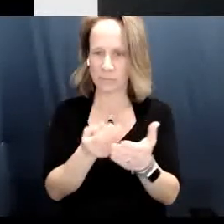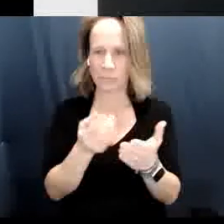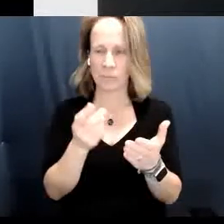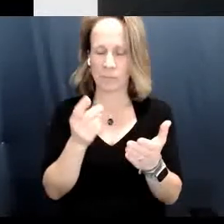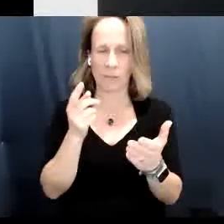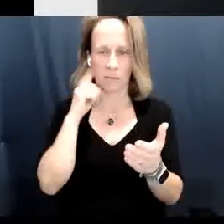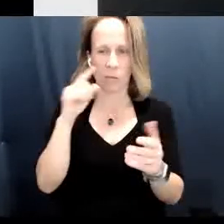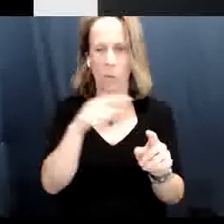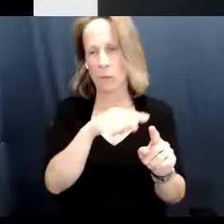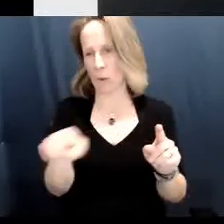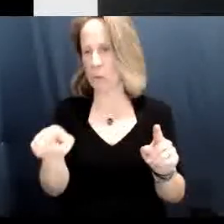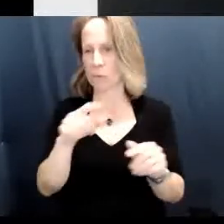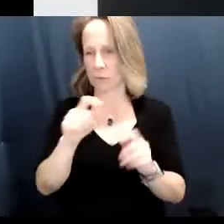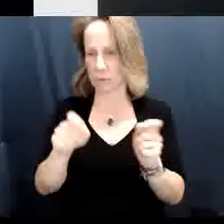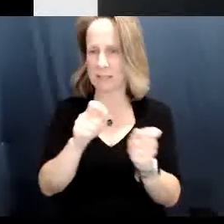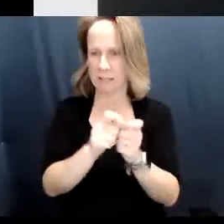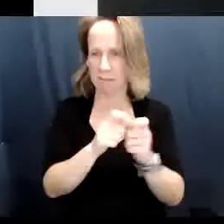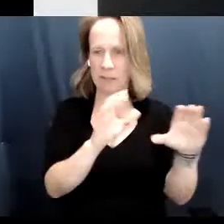specific populations.